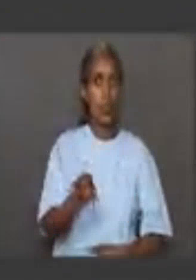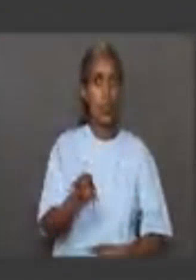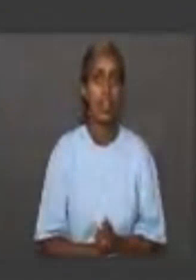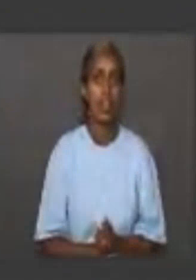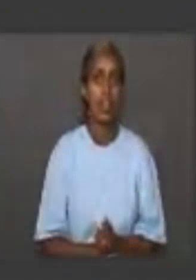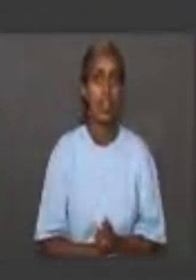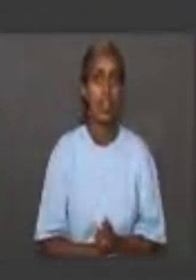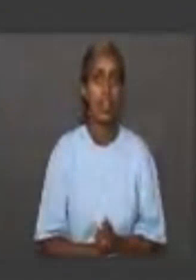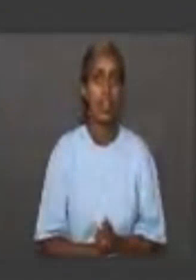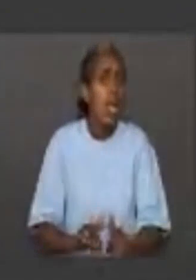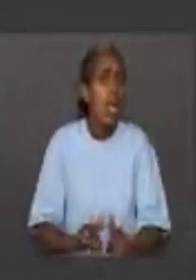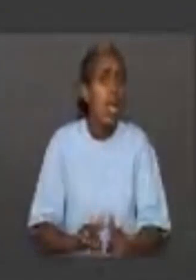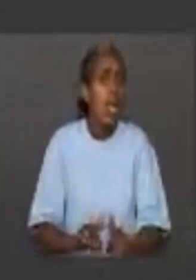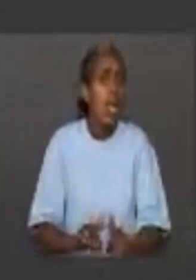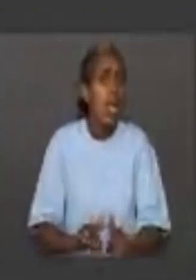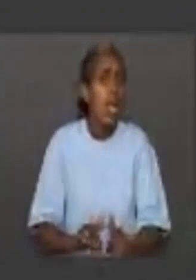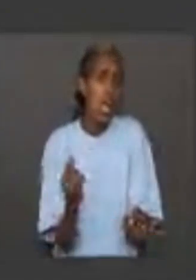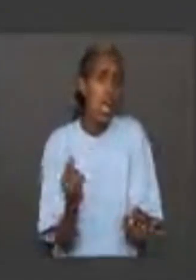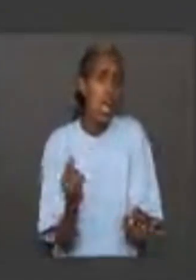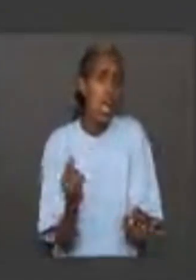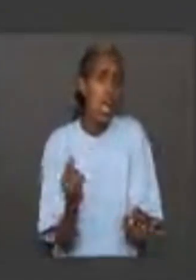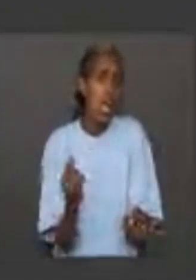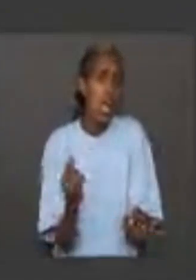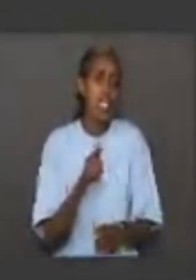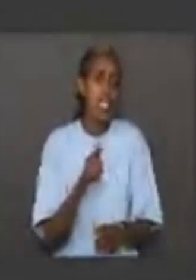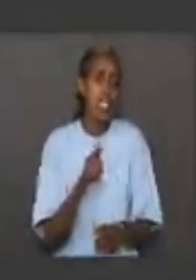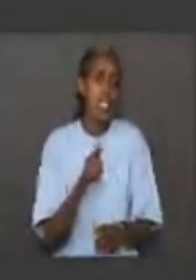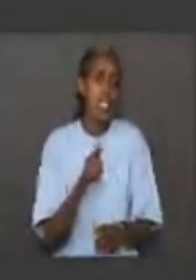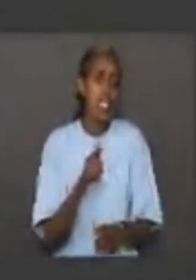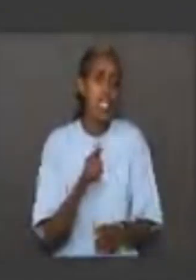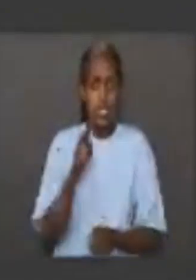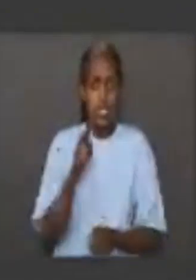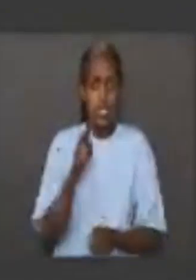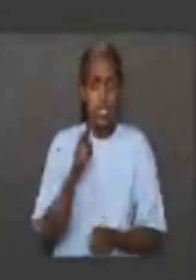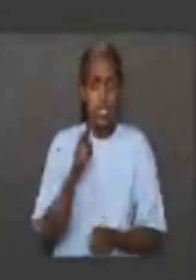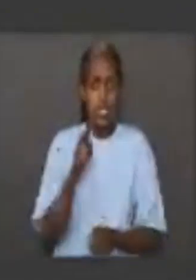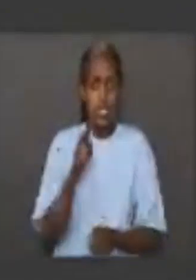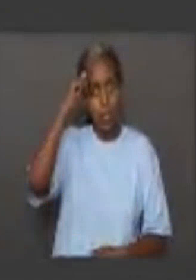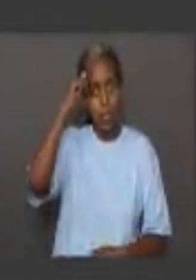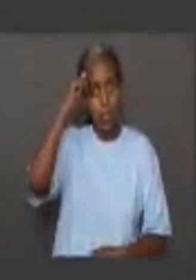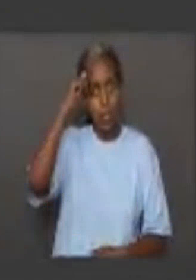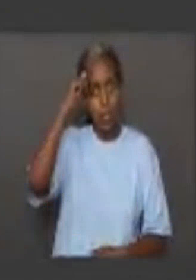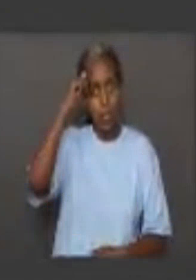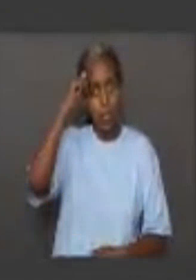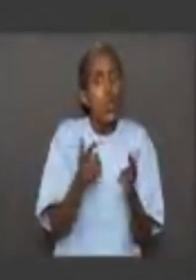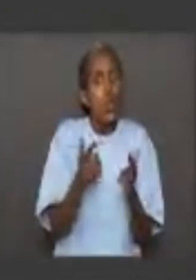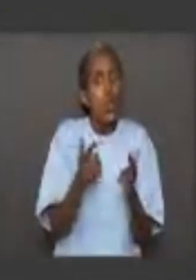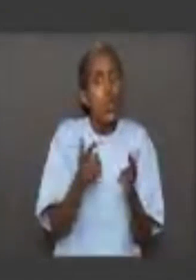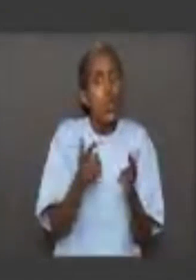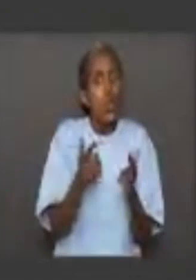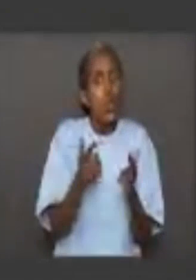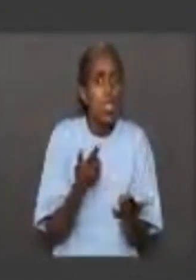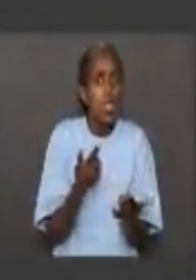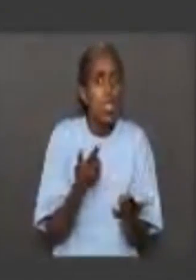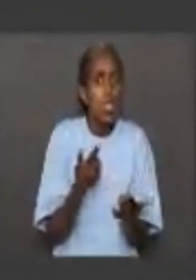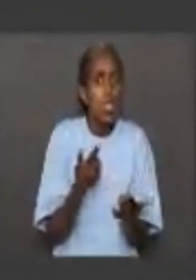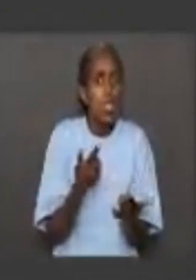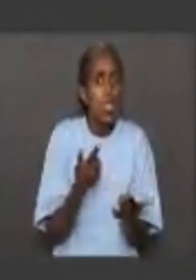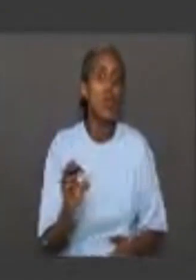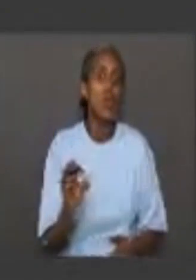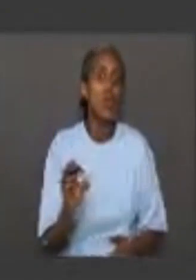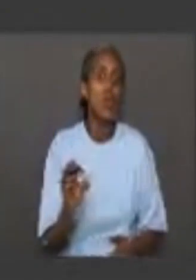How can we apply the location theorem to locate the zeros of the function?